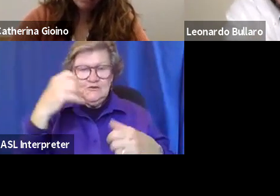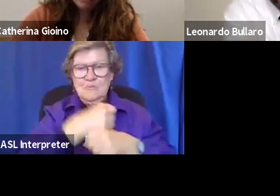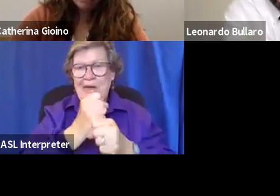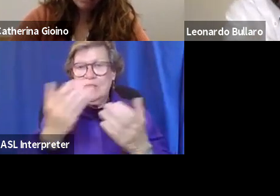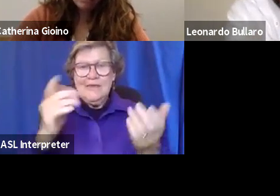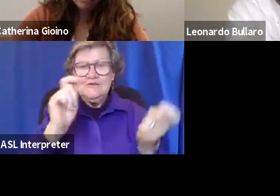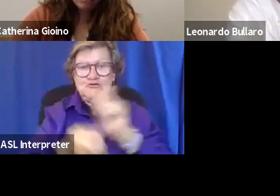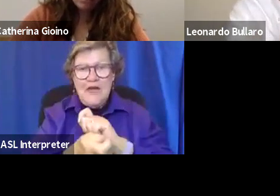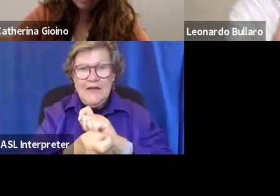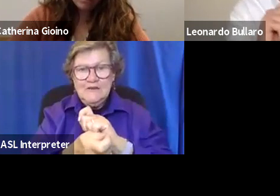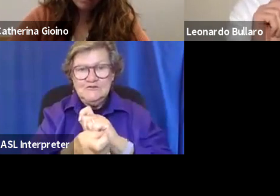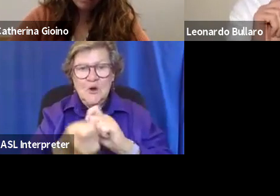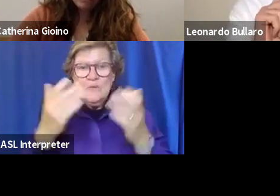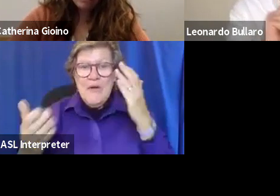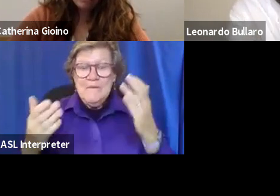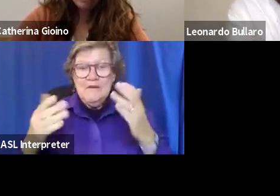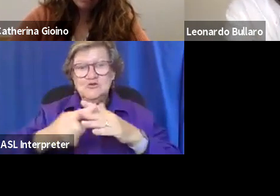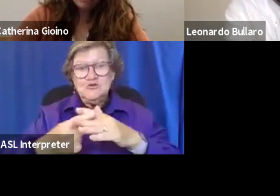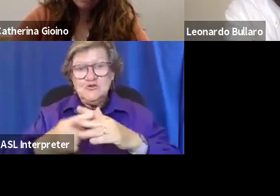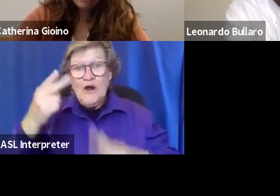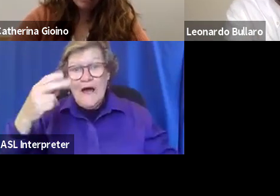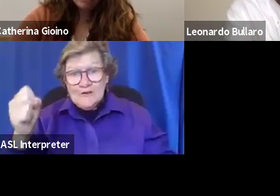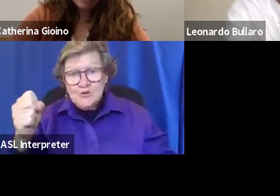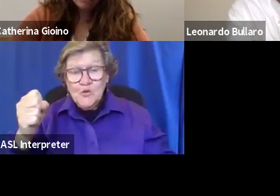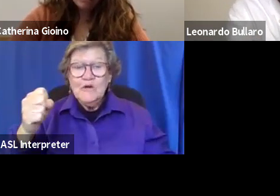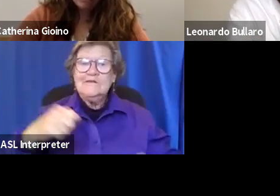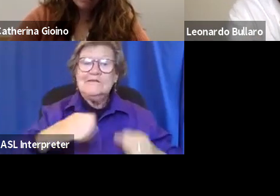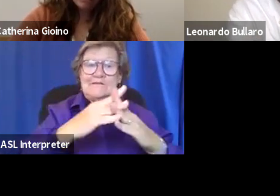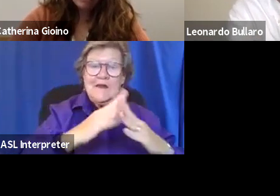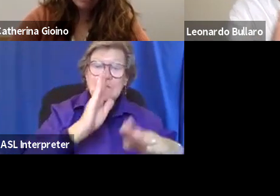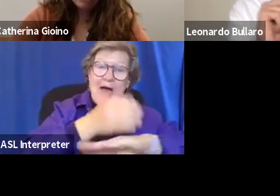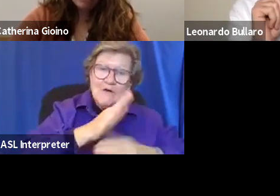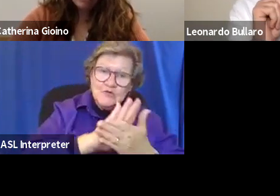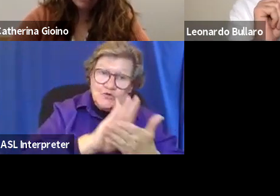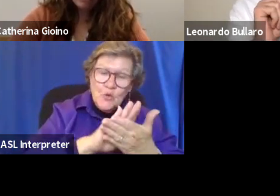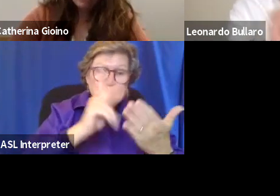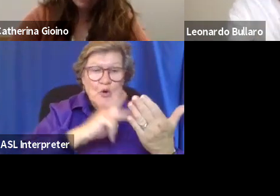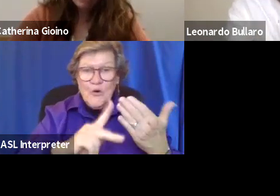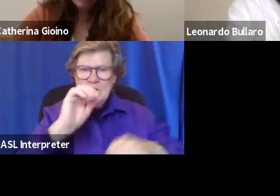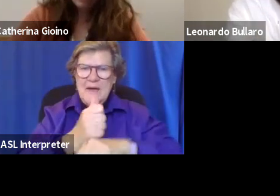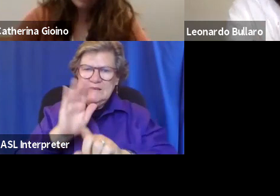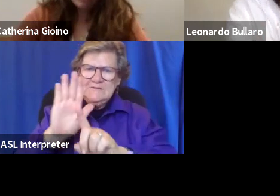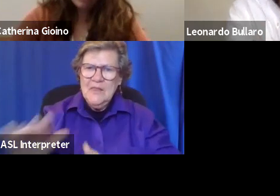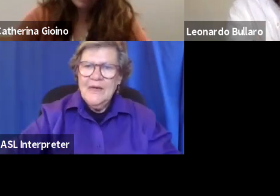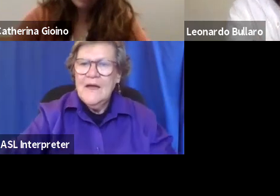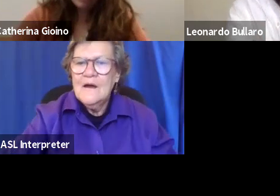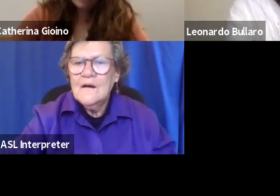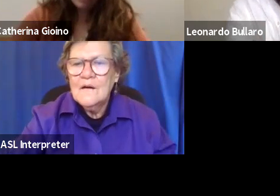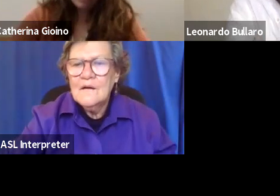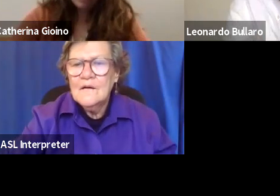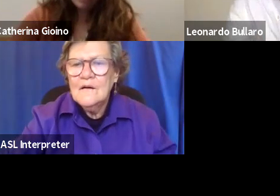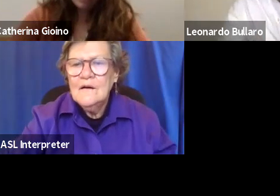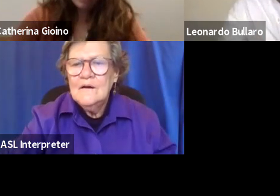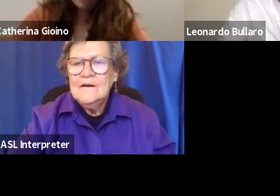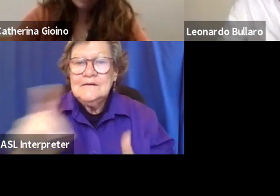start a media-themed high school, to start an after-school program based on design, to work at the Office of Innovation, where I